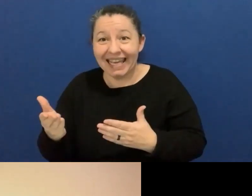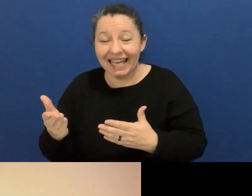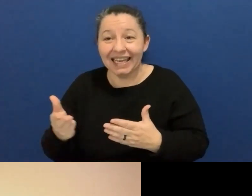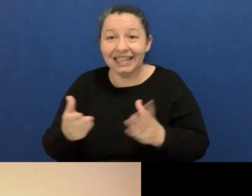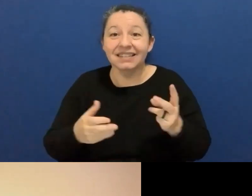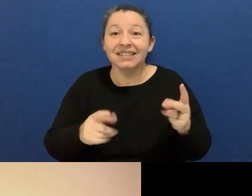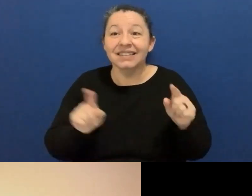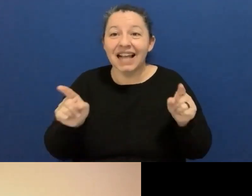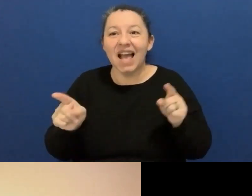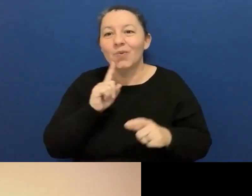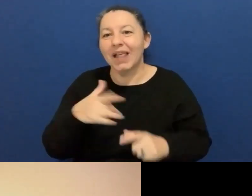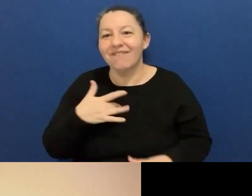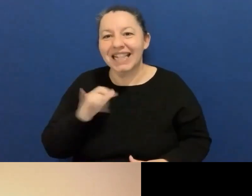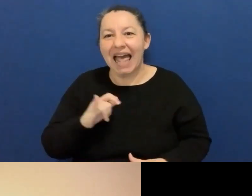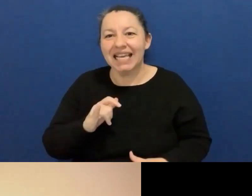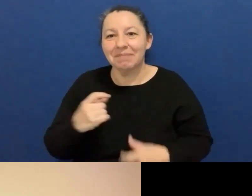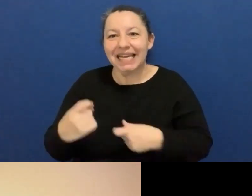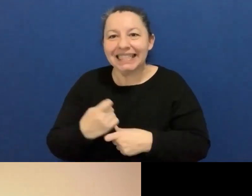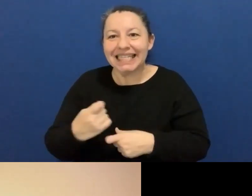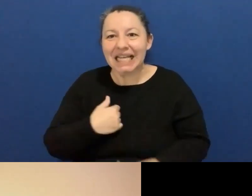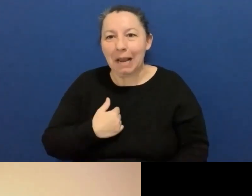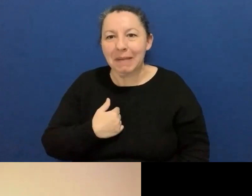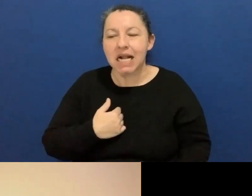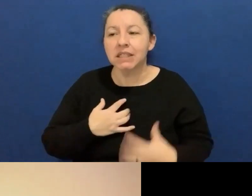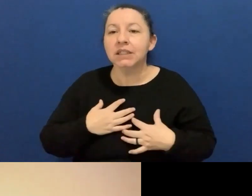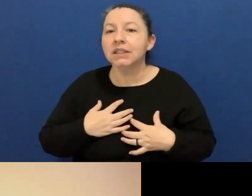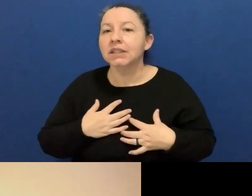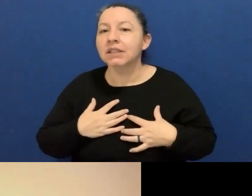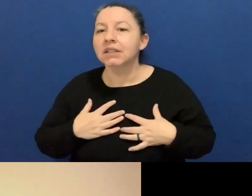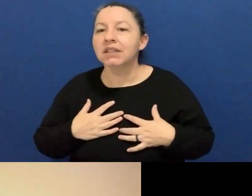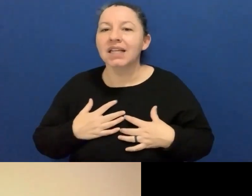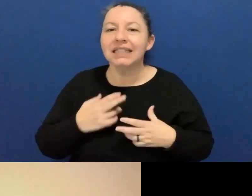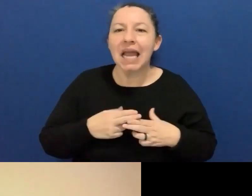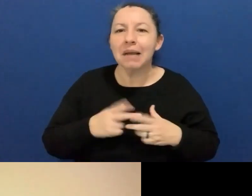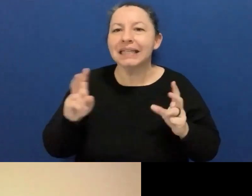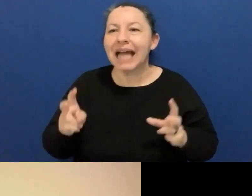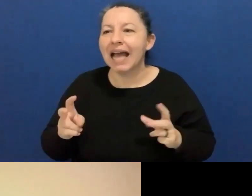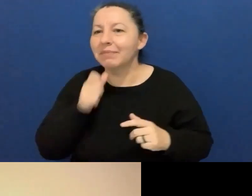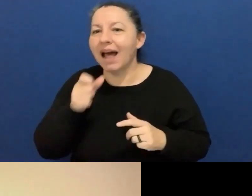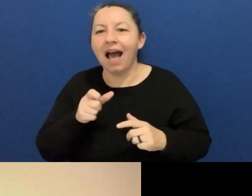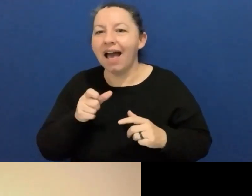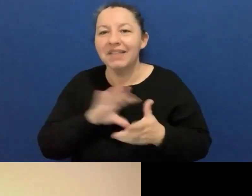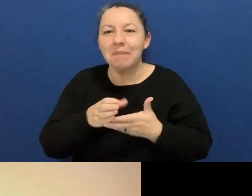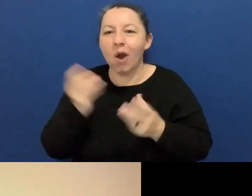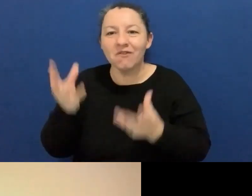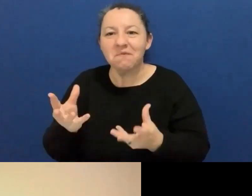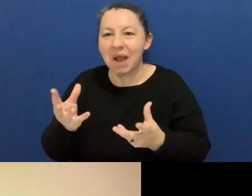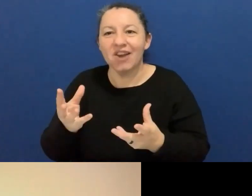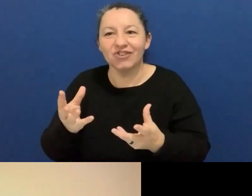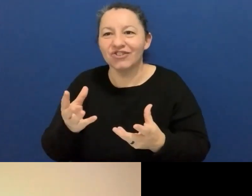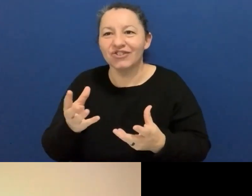They're teasing me more than anything because, you know, they got a couple of names and titles on them, but it's still not the level of information